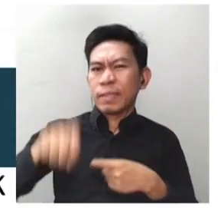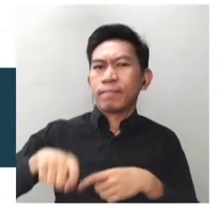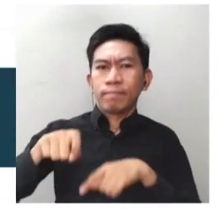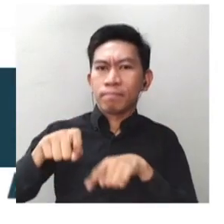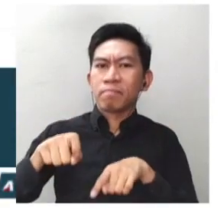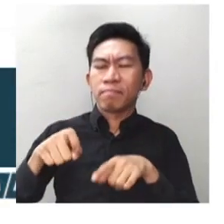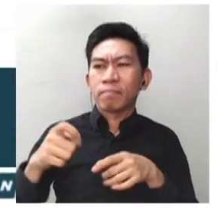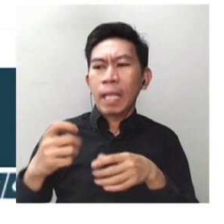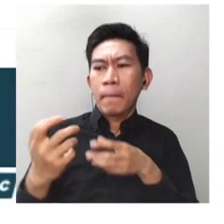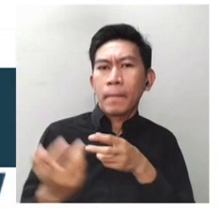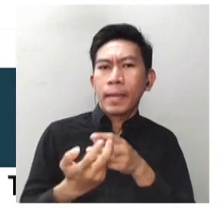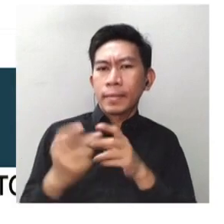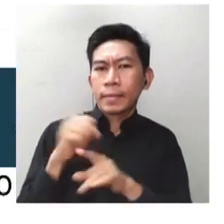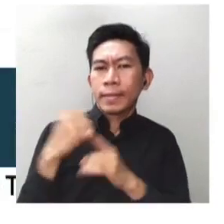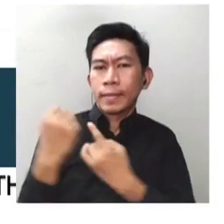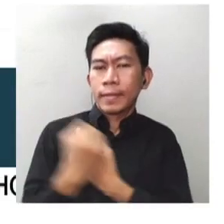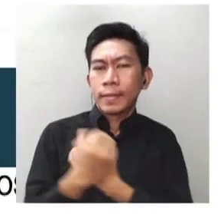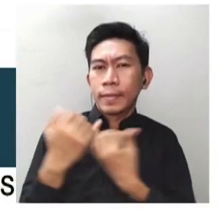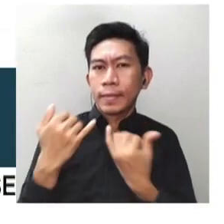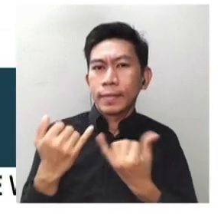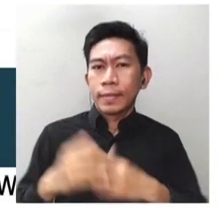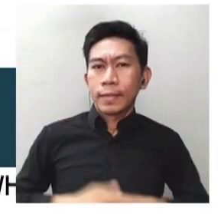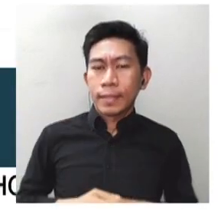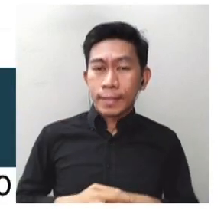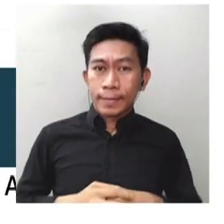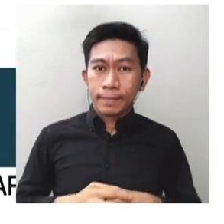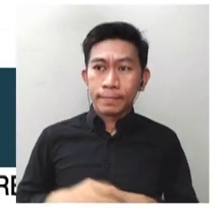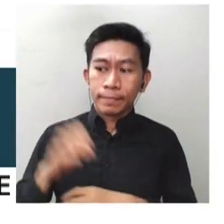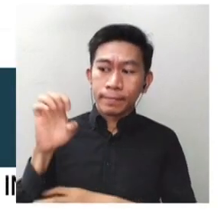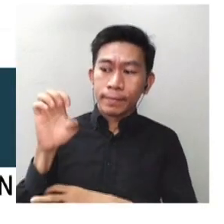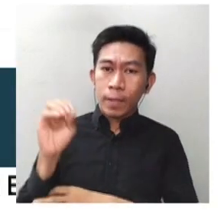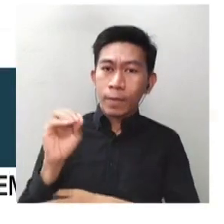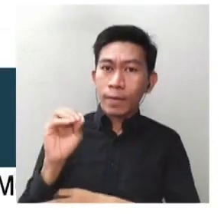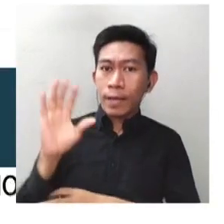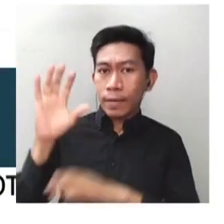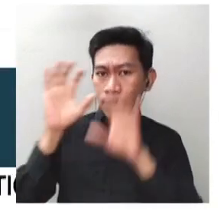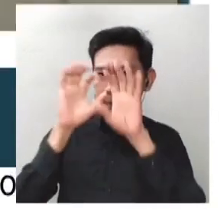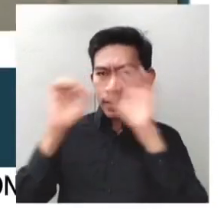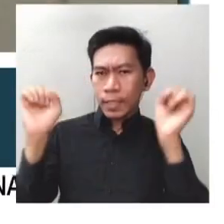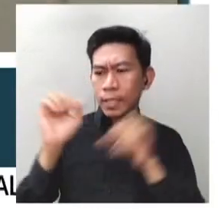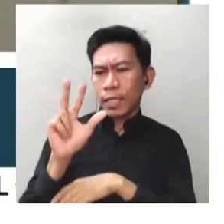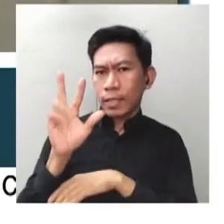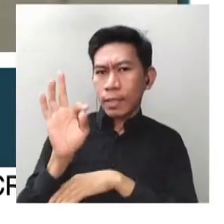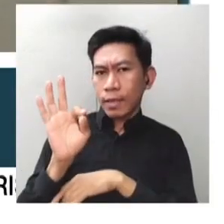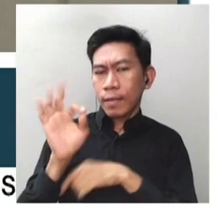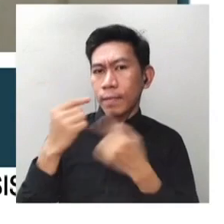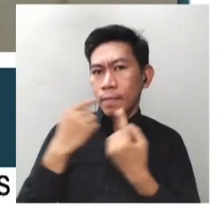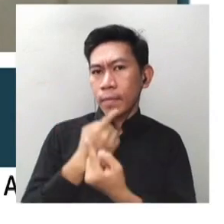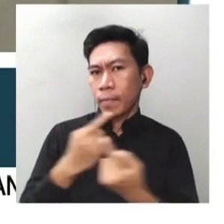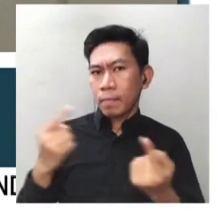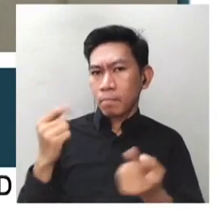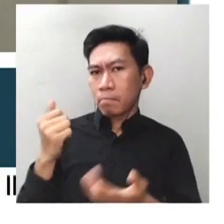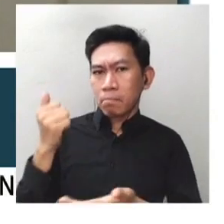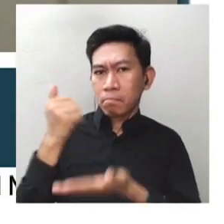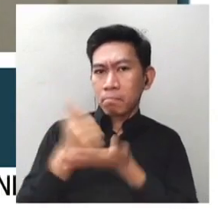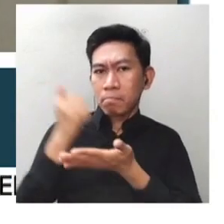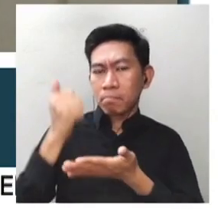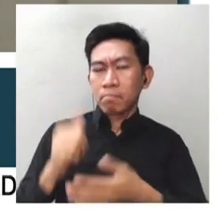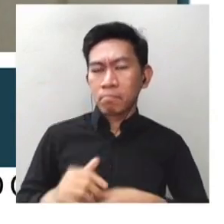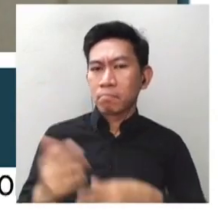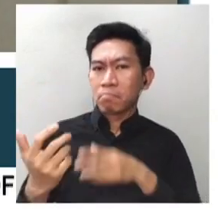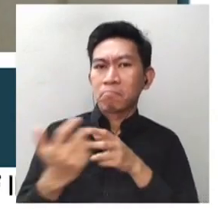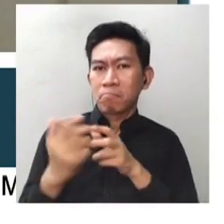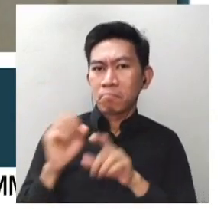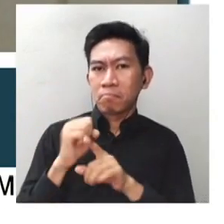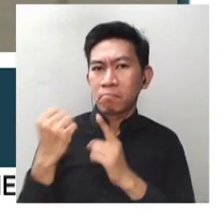within which this EO 39 was issued. RC Balisacan. As for former